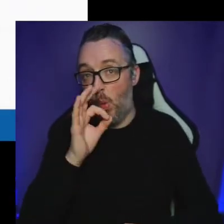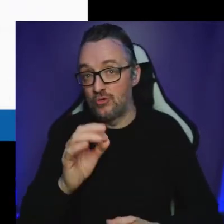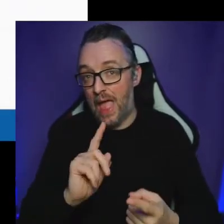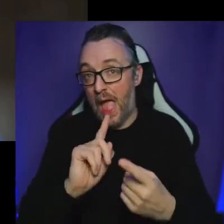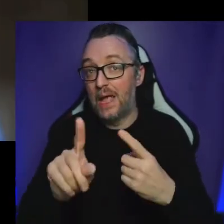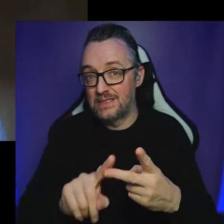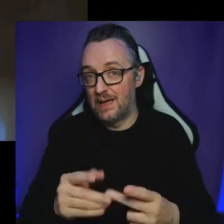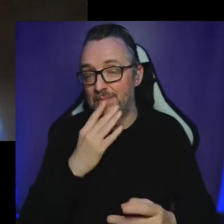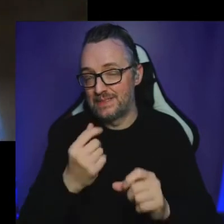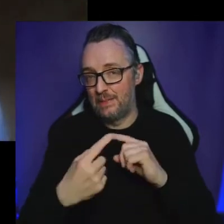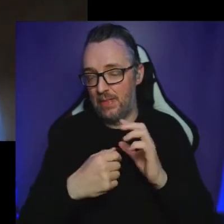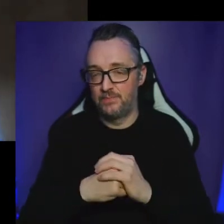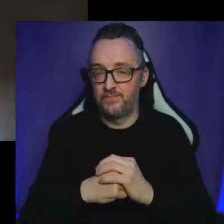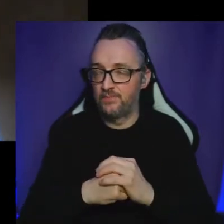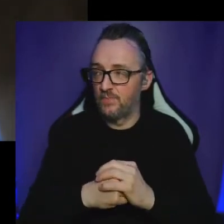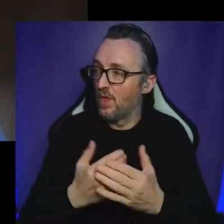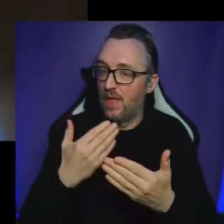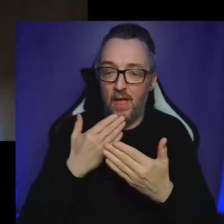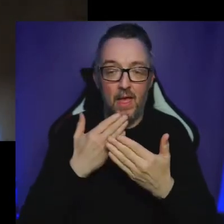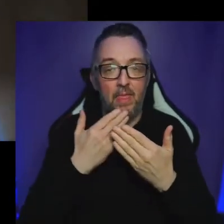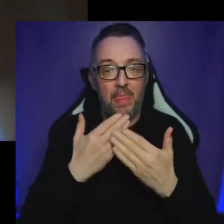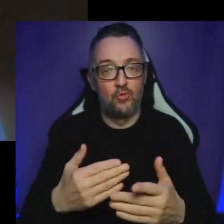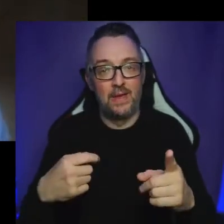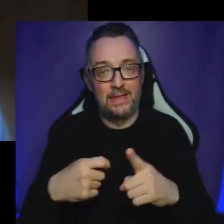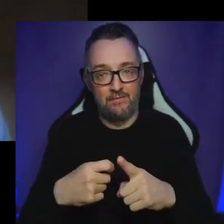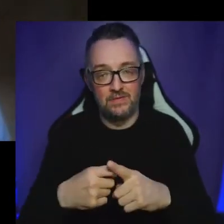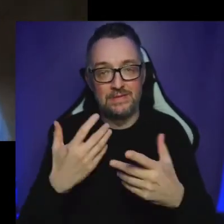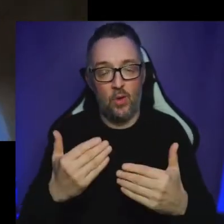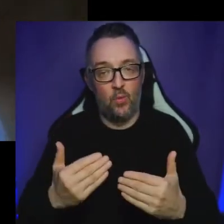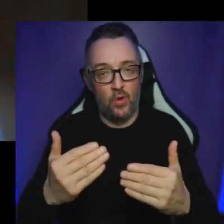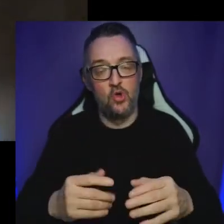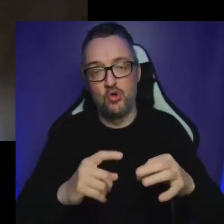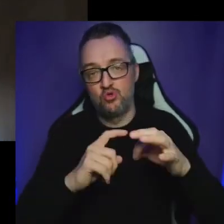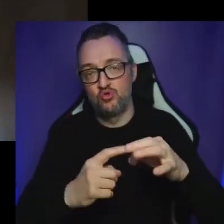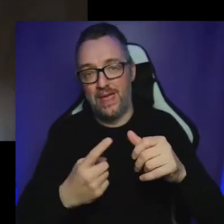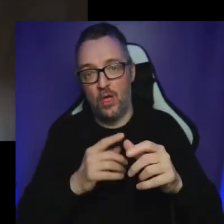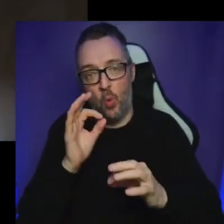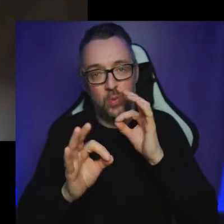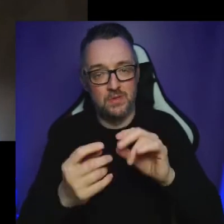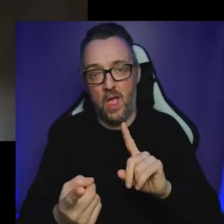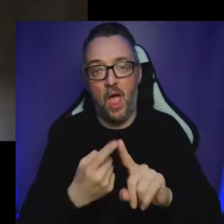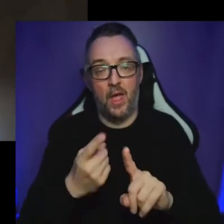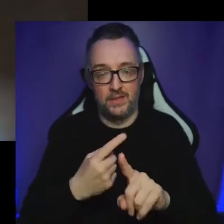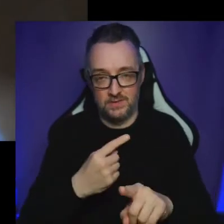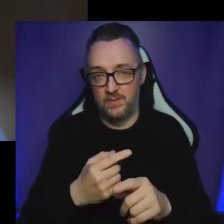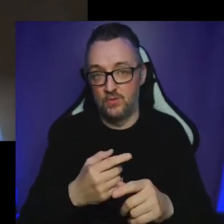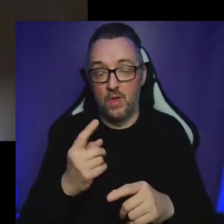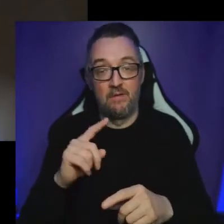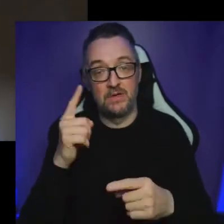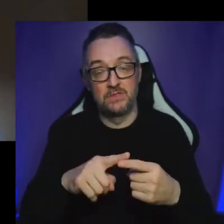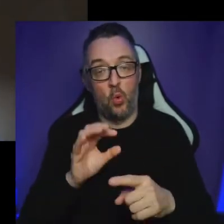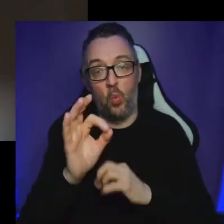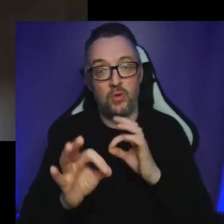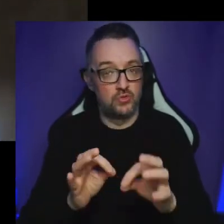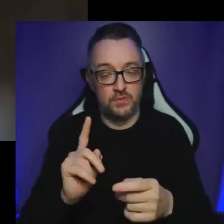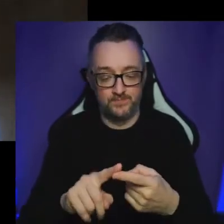questions. Thank you, Kevin. We're now moving on to the Q&A portion of the showcase. So the first question we have